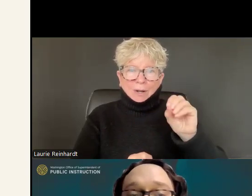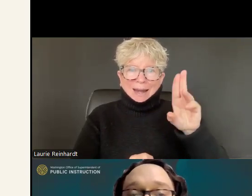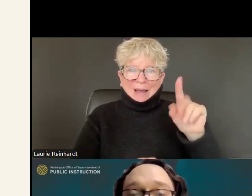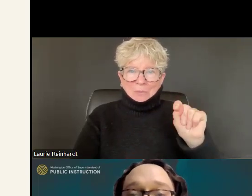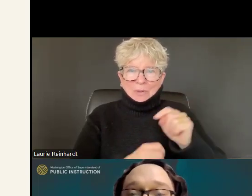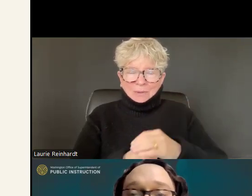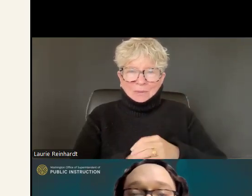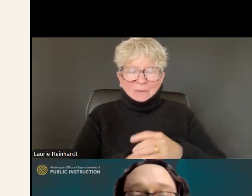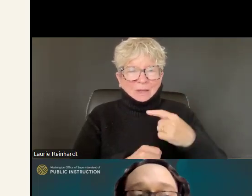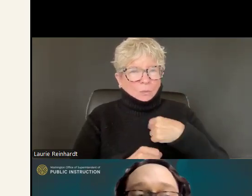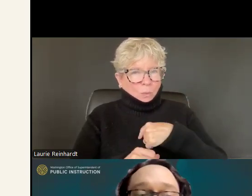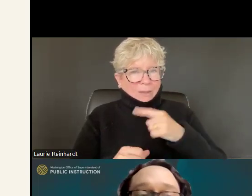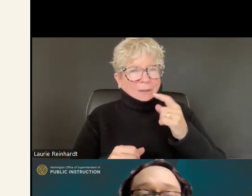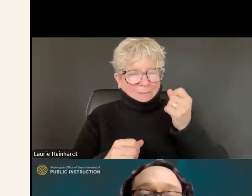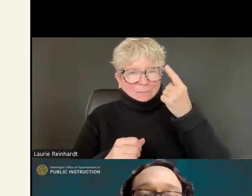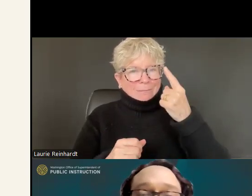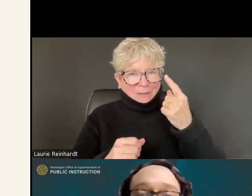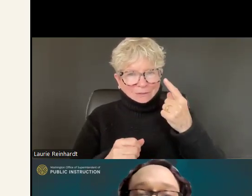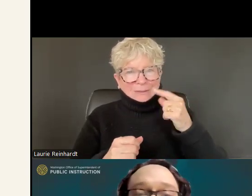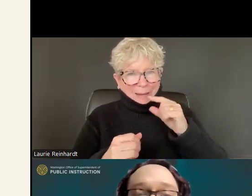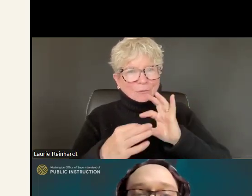all relate to it.